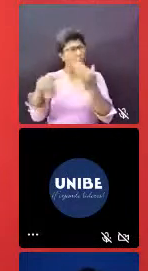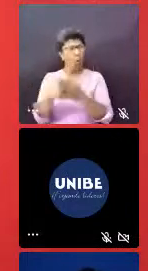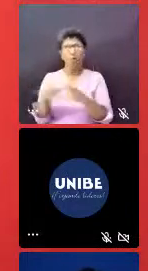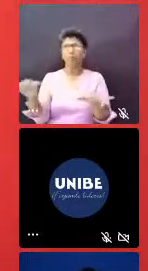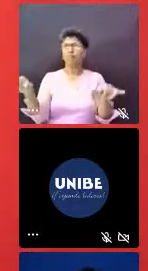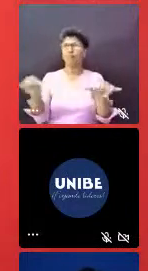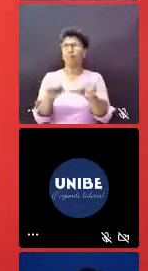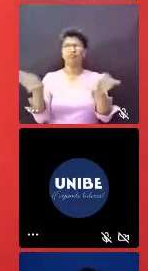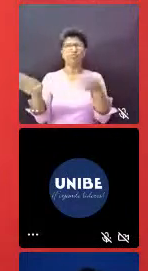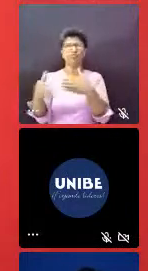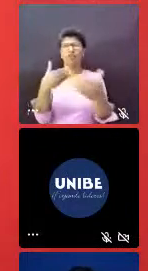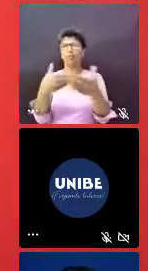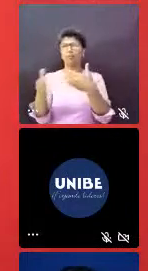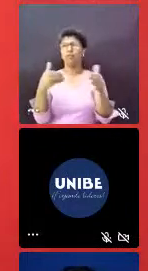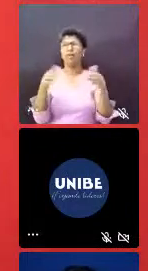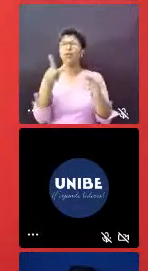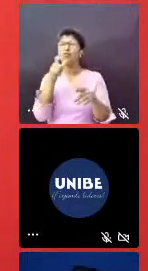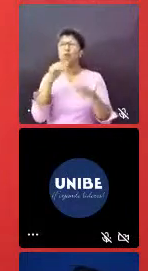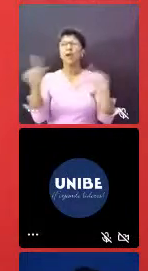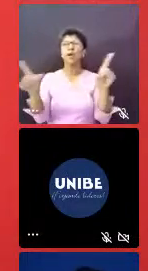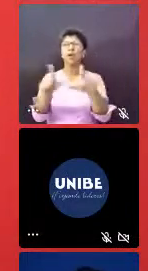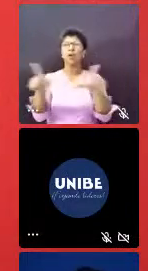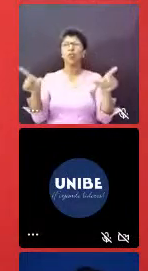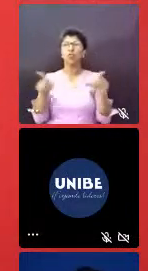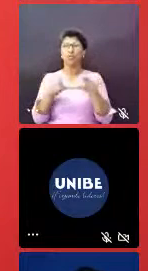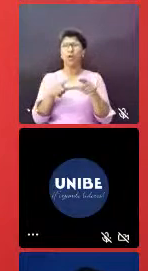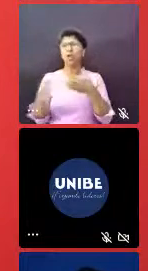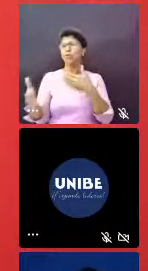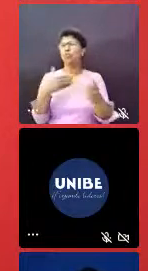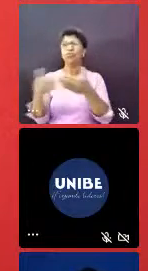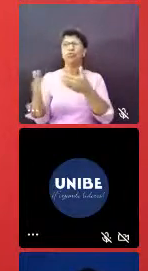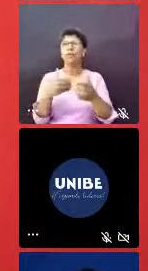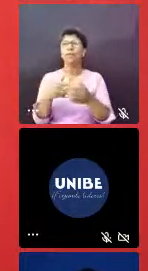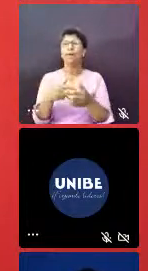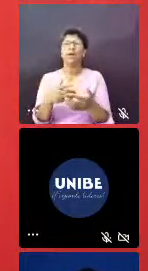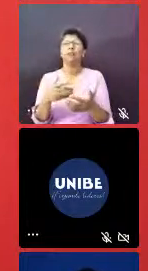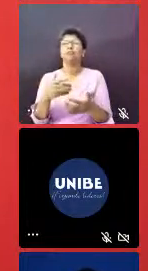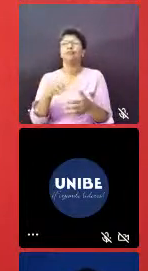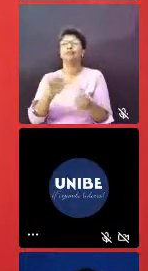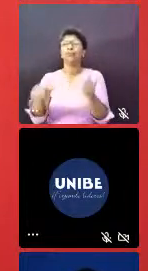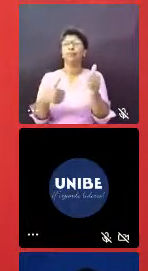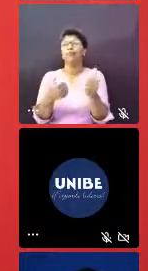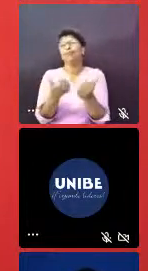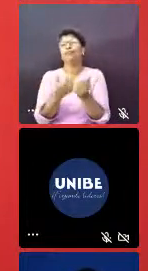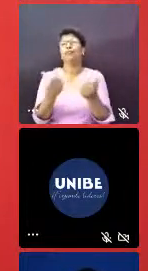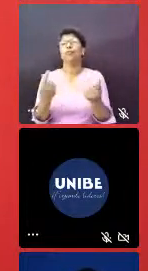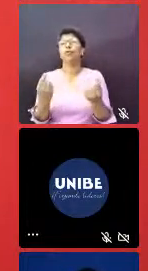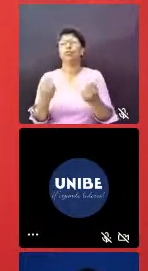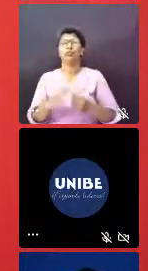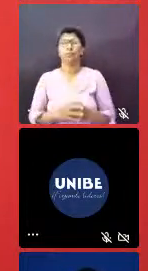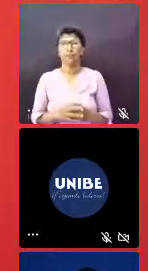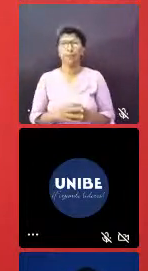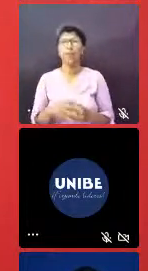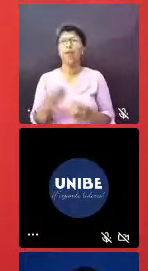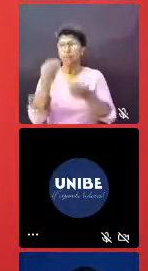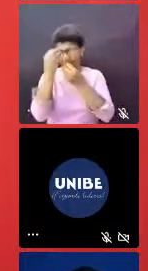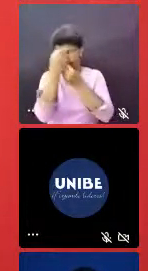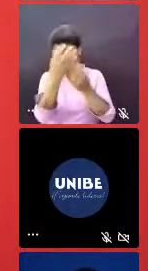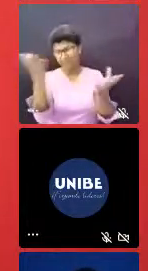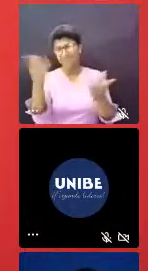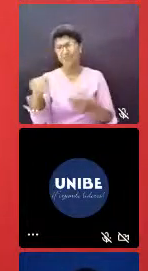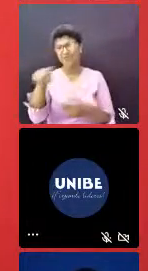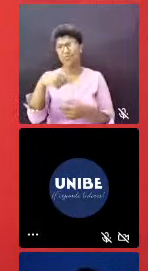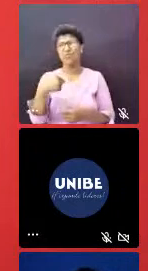same, no matter the location and no matter the background. So this is me telling you about